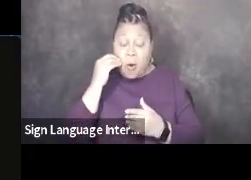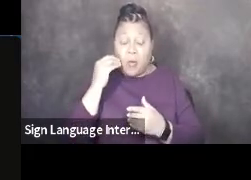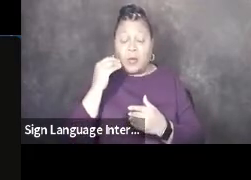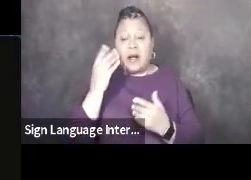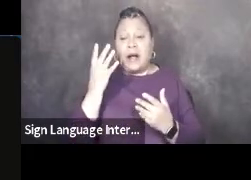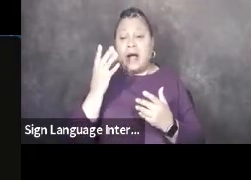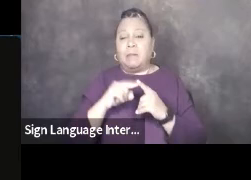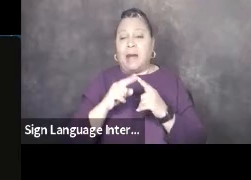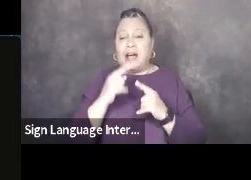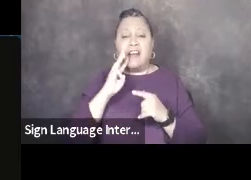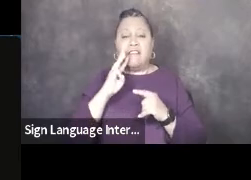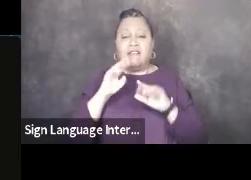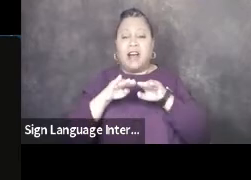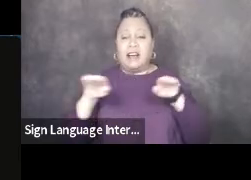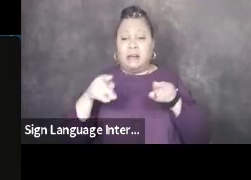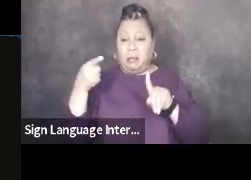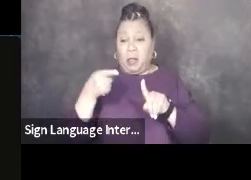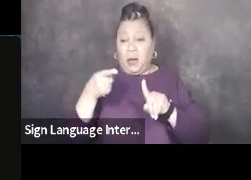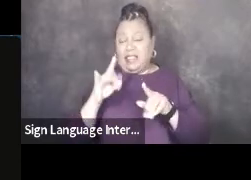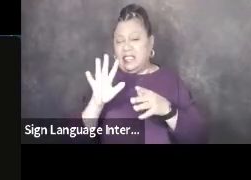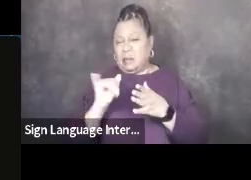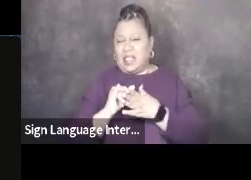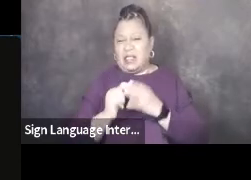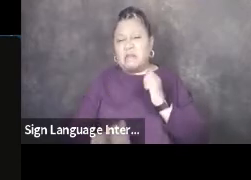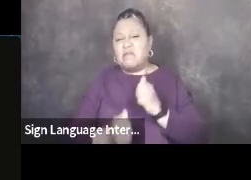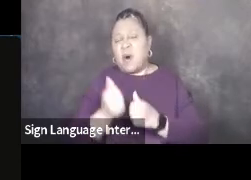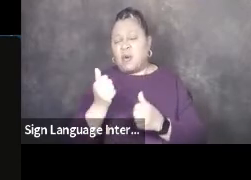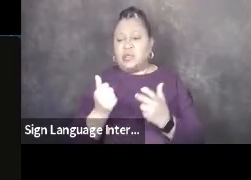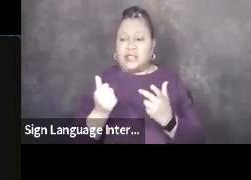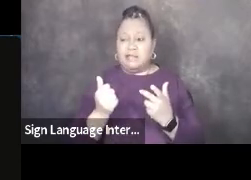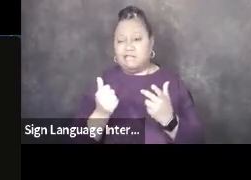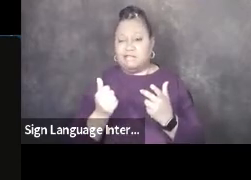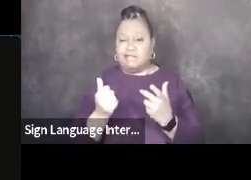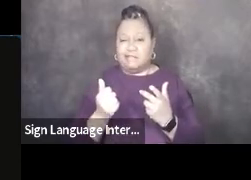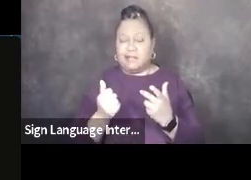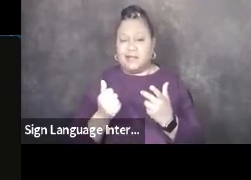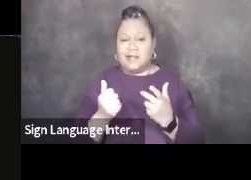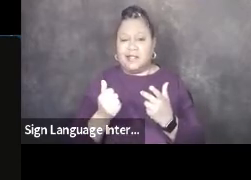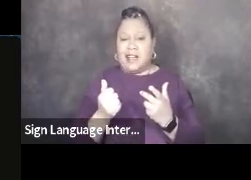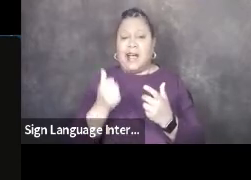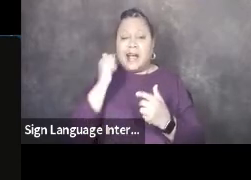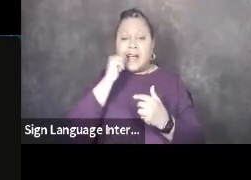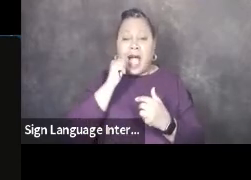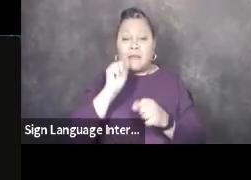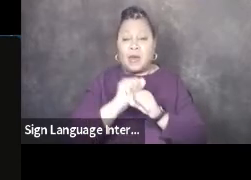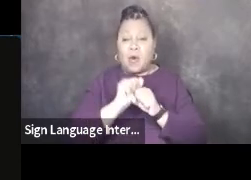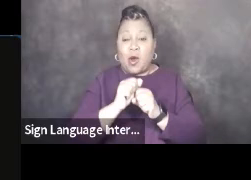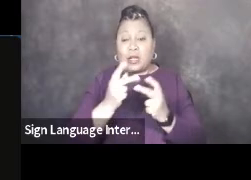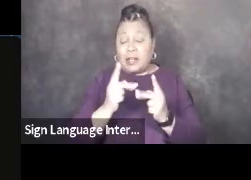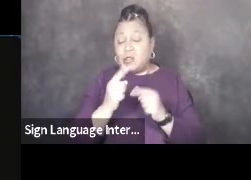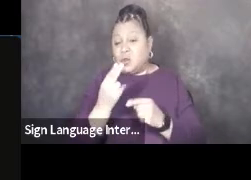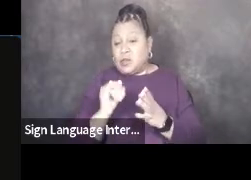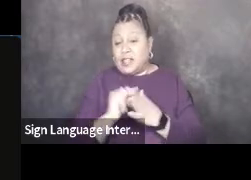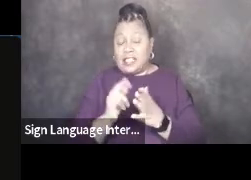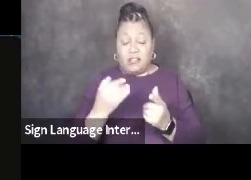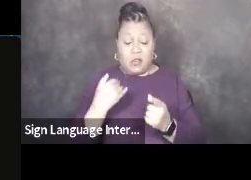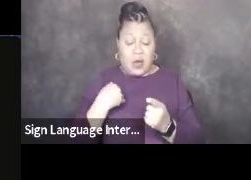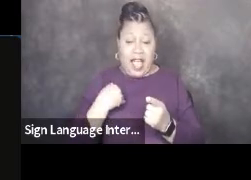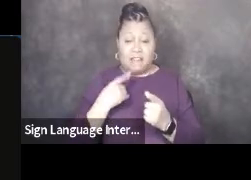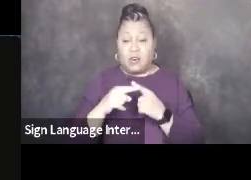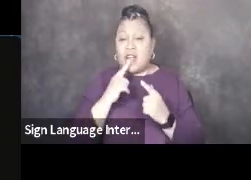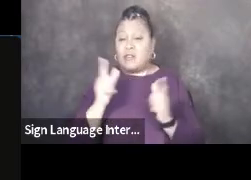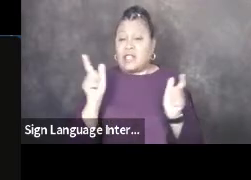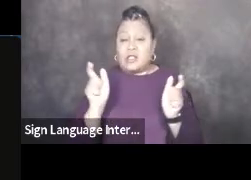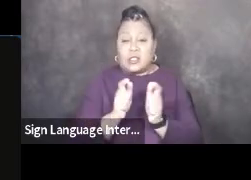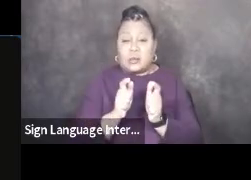above a floodplain or something like that, is probably the most common place you're going to use this. If you have, or if you have a very